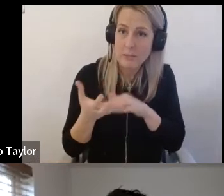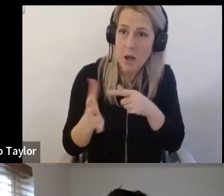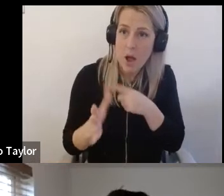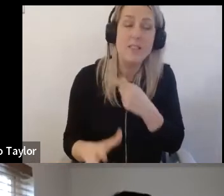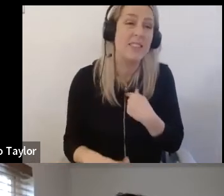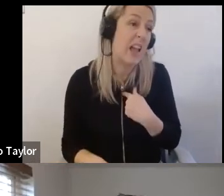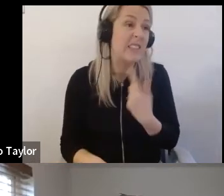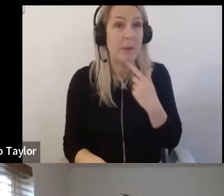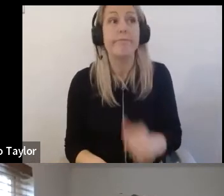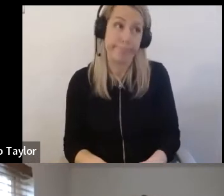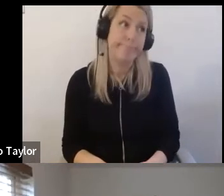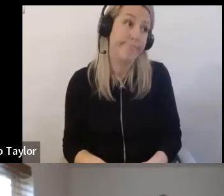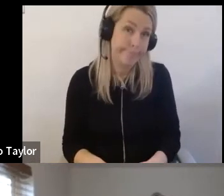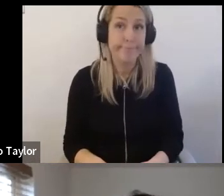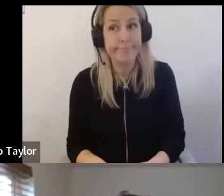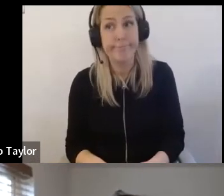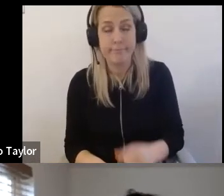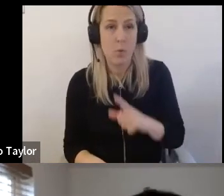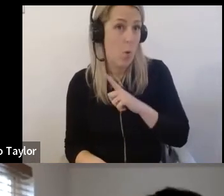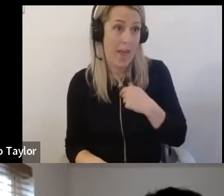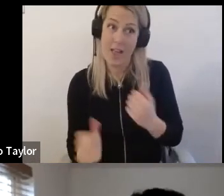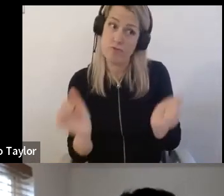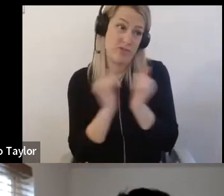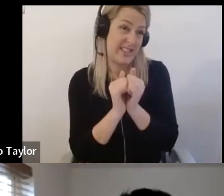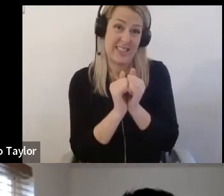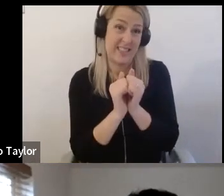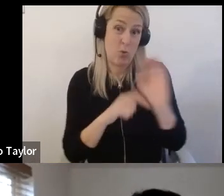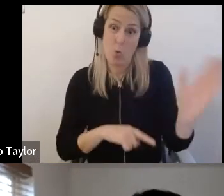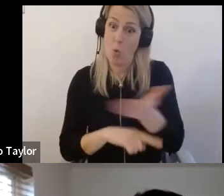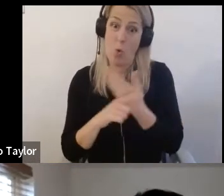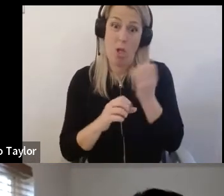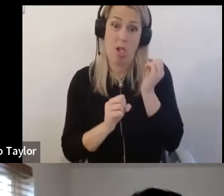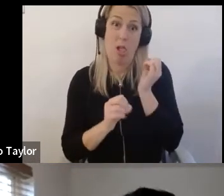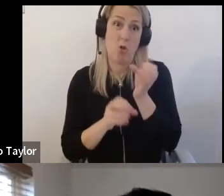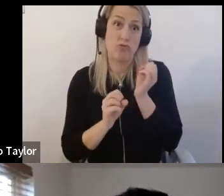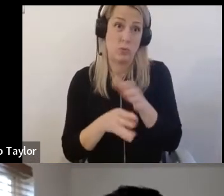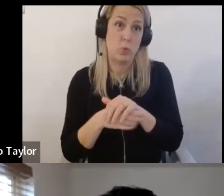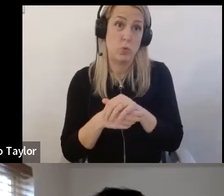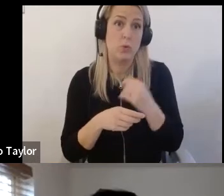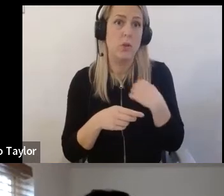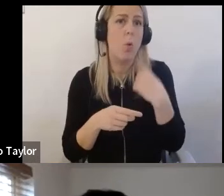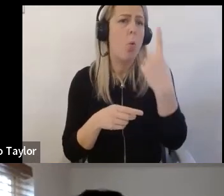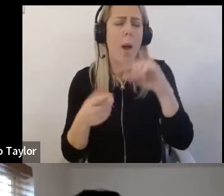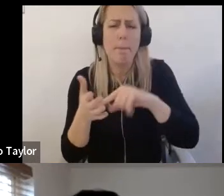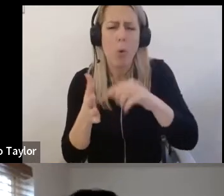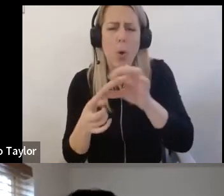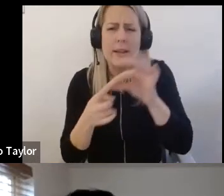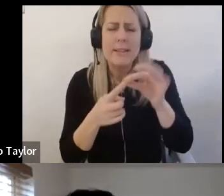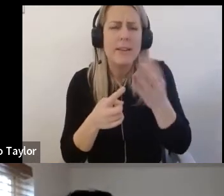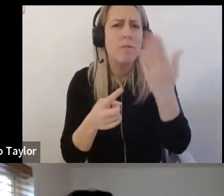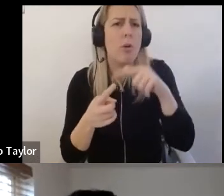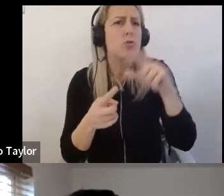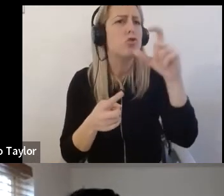with everything that's been said already. And I just want to sort of pick up on one of the points that Charlotte made as well in her remarks